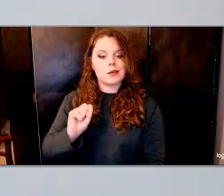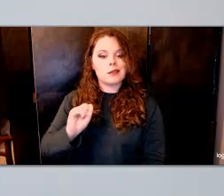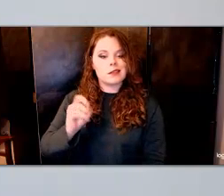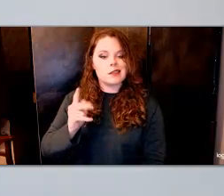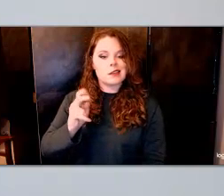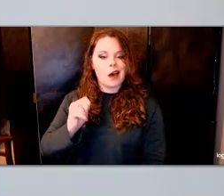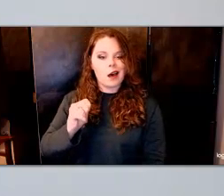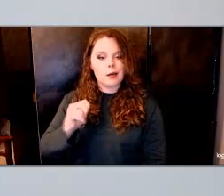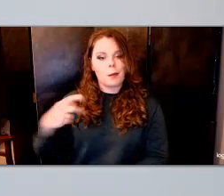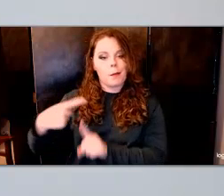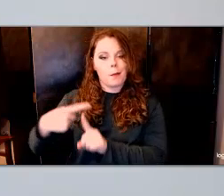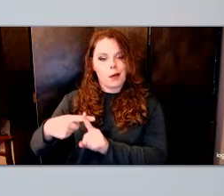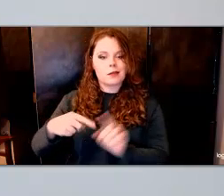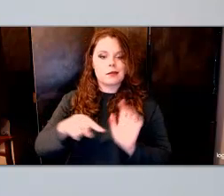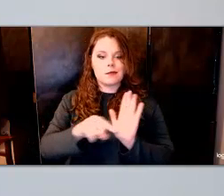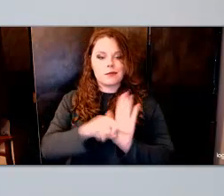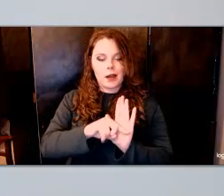in front of the number.